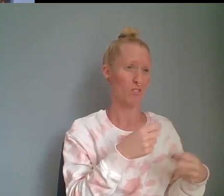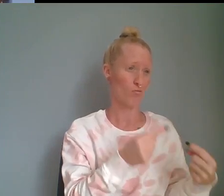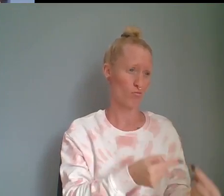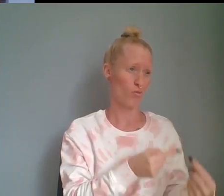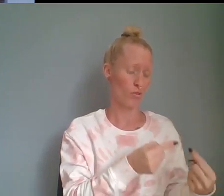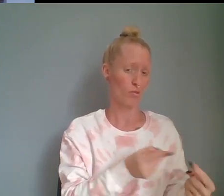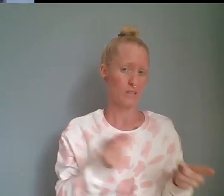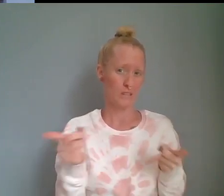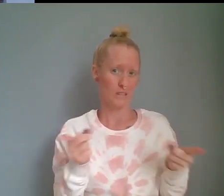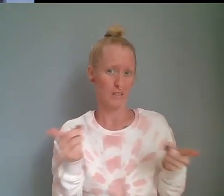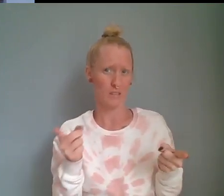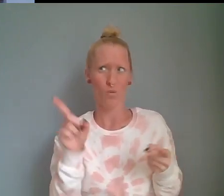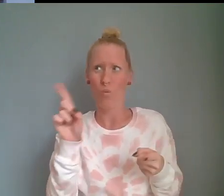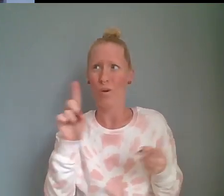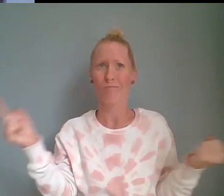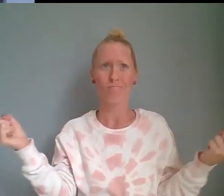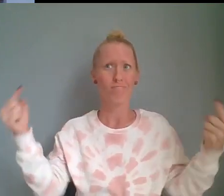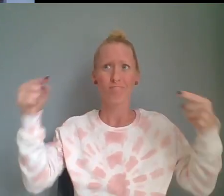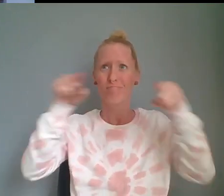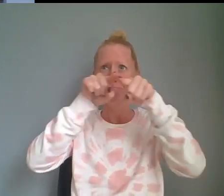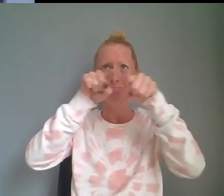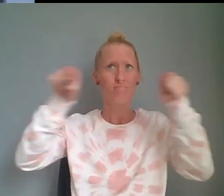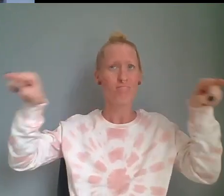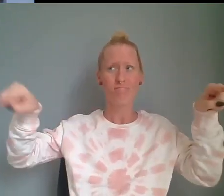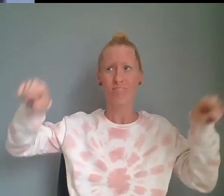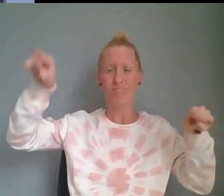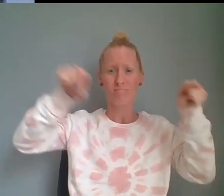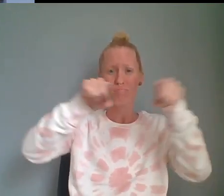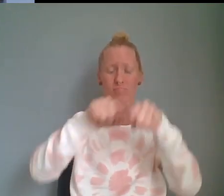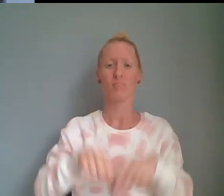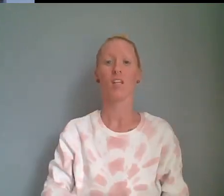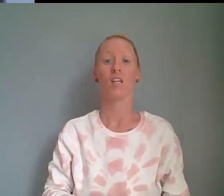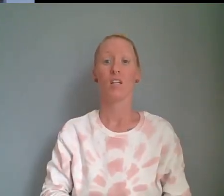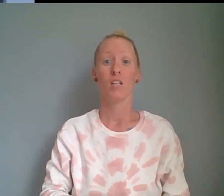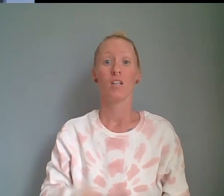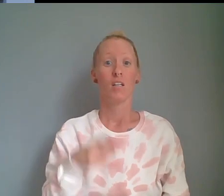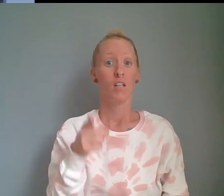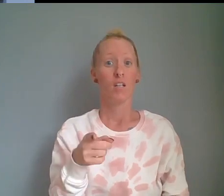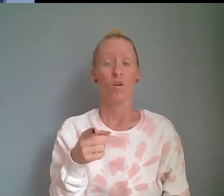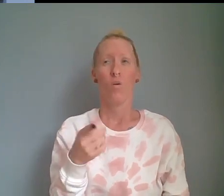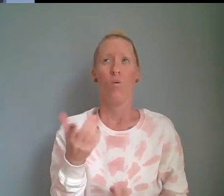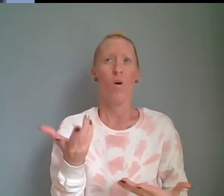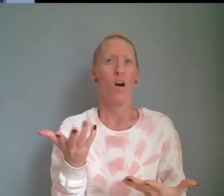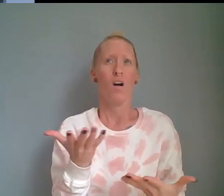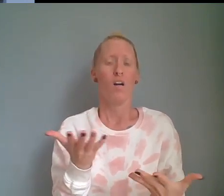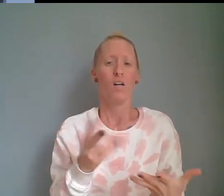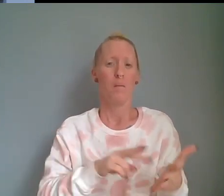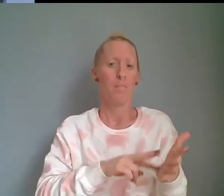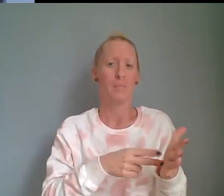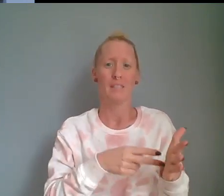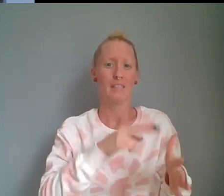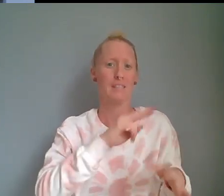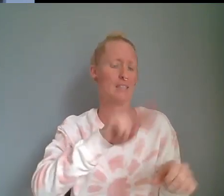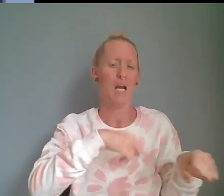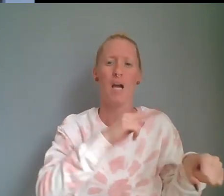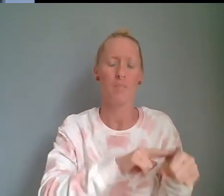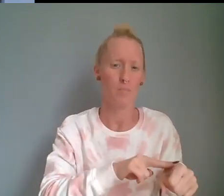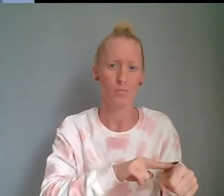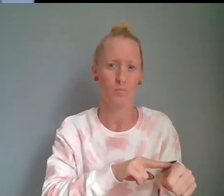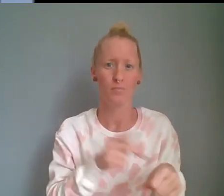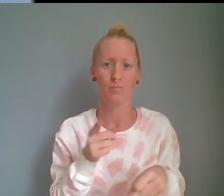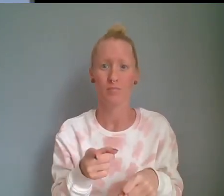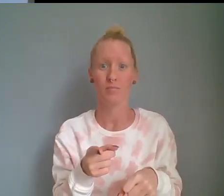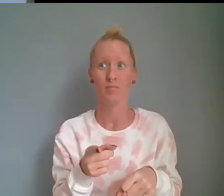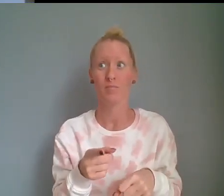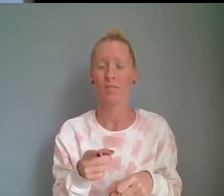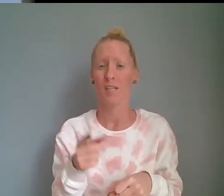an intuitive sense of what we mean by abnormality. And we'd like to believe, a lot of people who come into my course say,